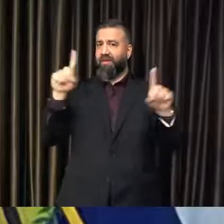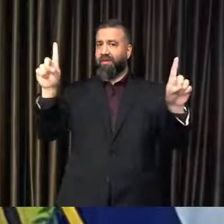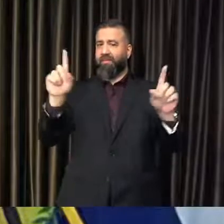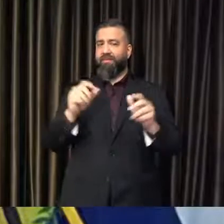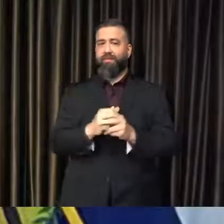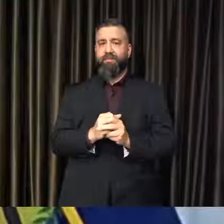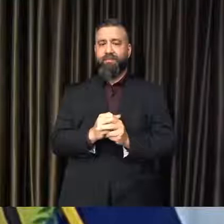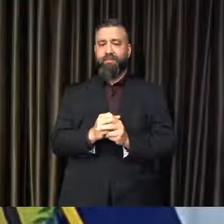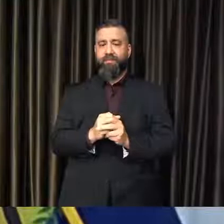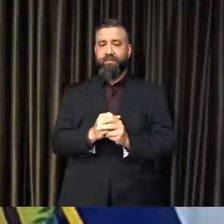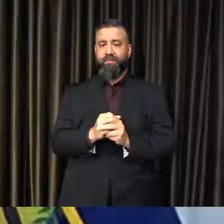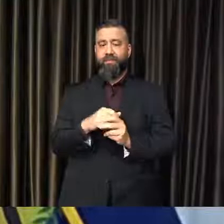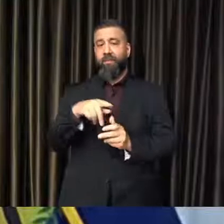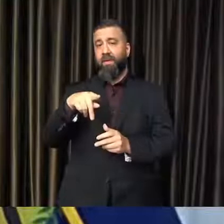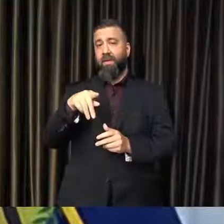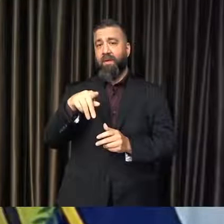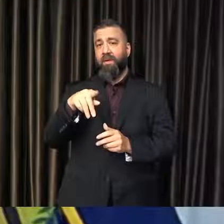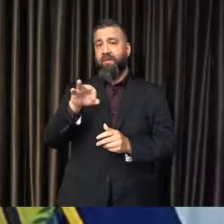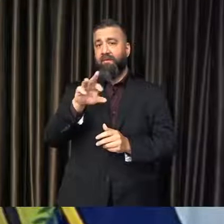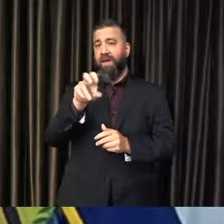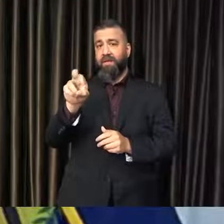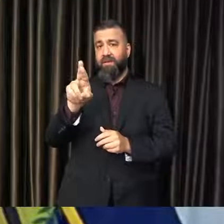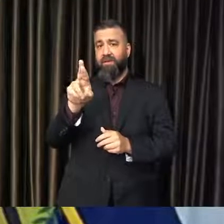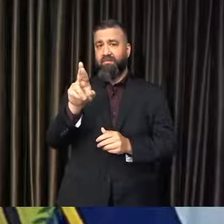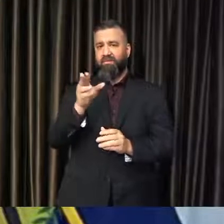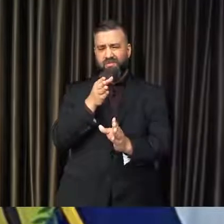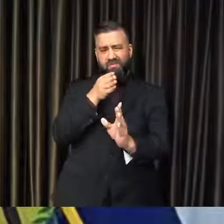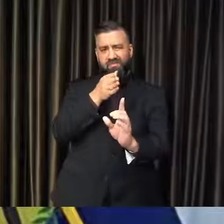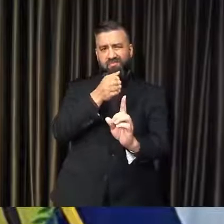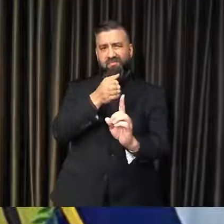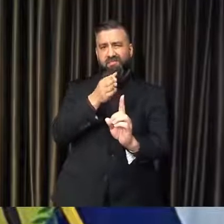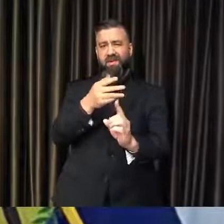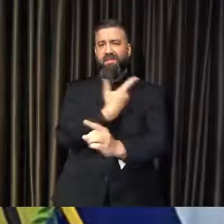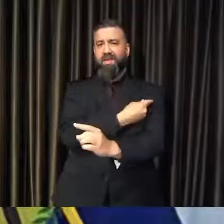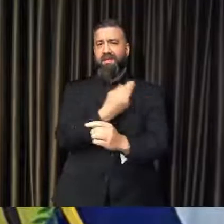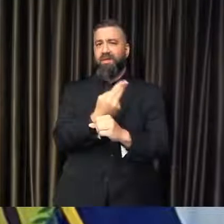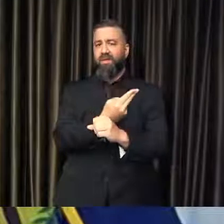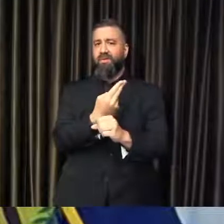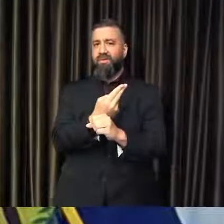vaccine used by the Department of Public Health, which now has administered more than